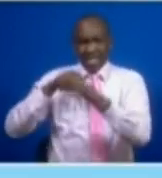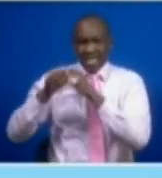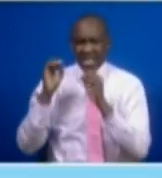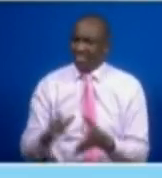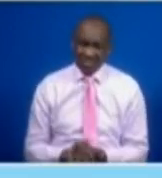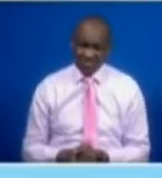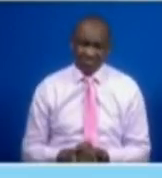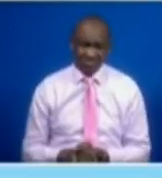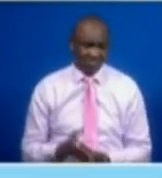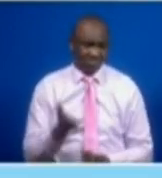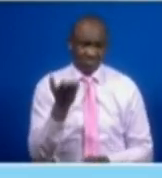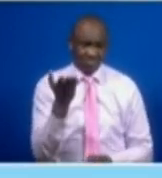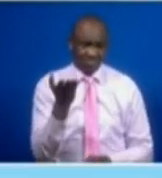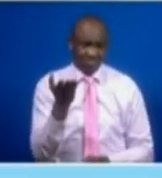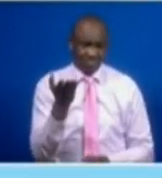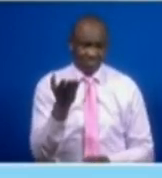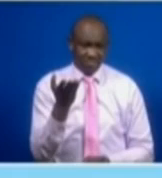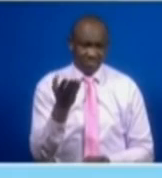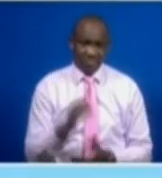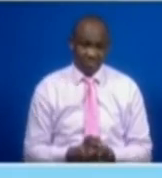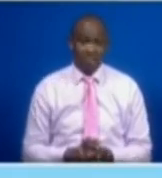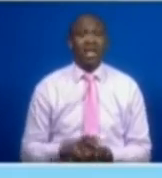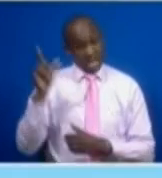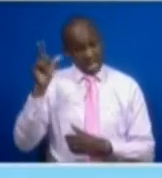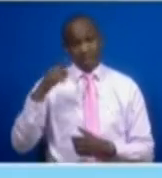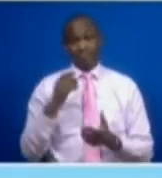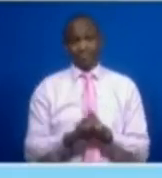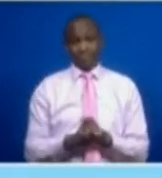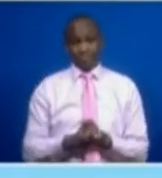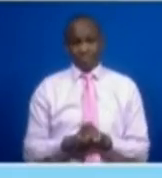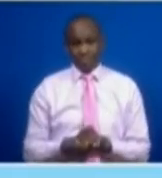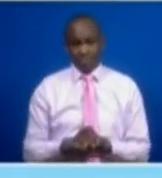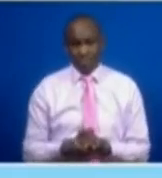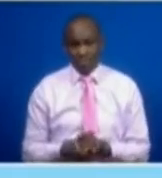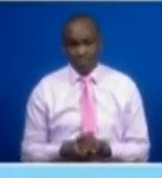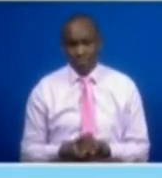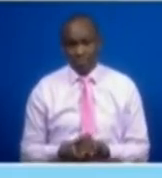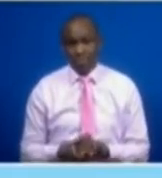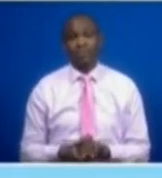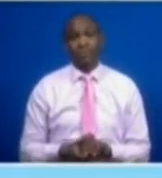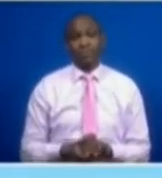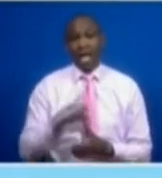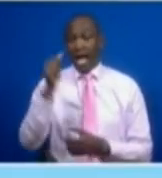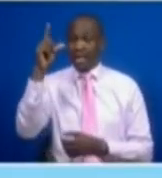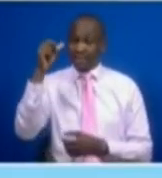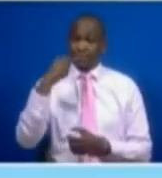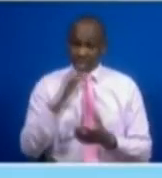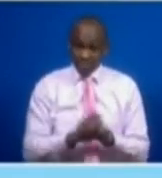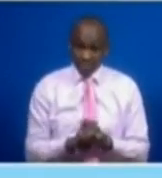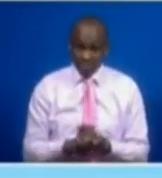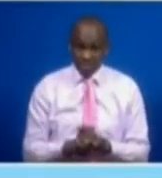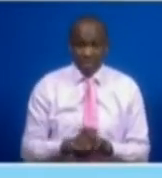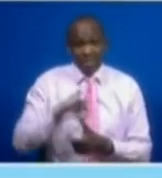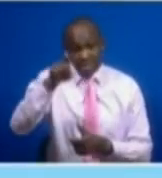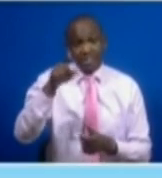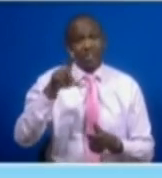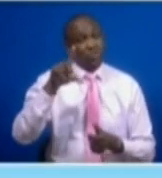So, Larry, if I may come in. Yes, Dr. Alex. People working at I think Alex, yes. Don't credit that